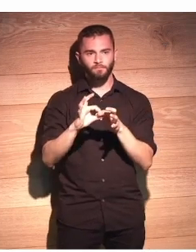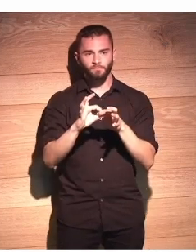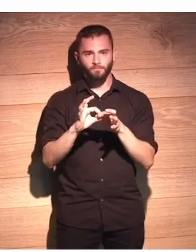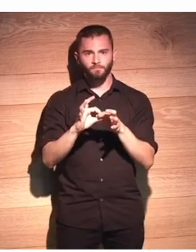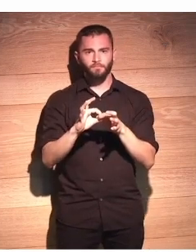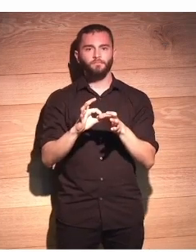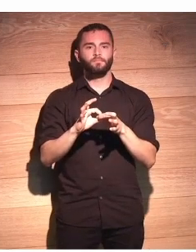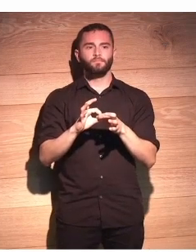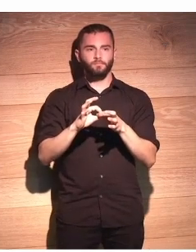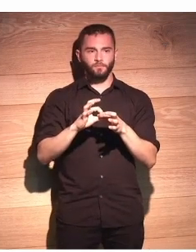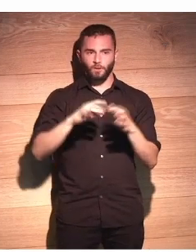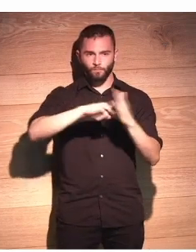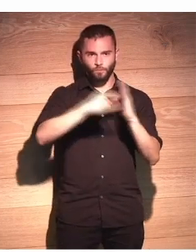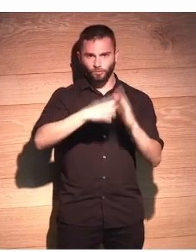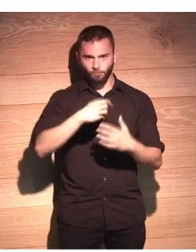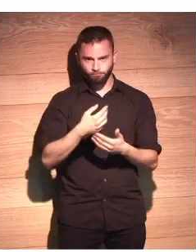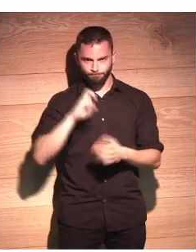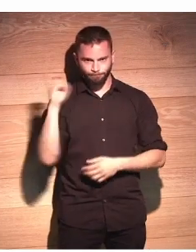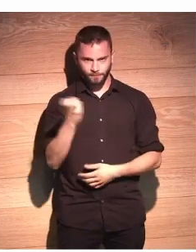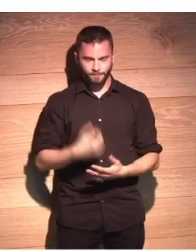project called...